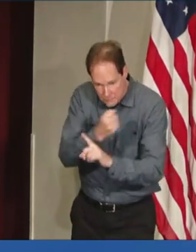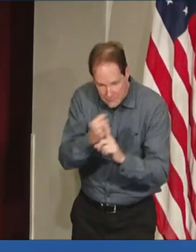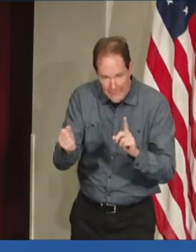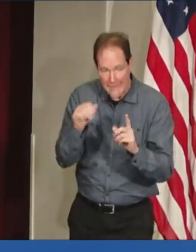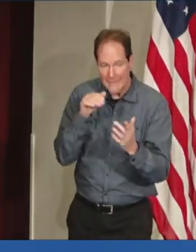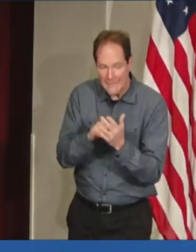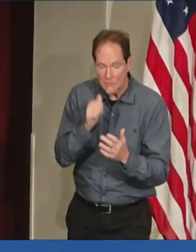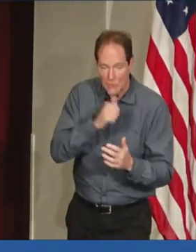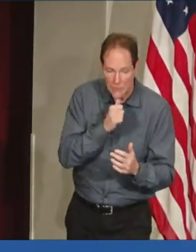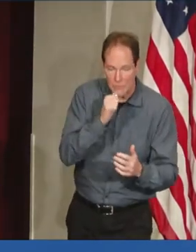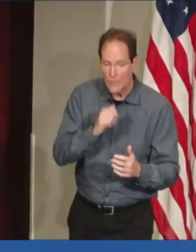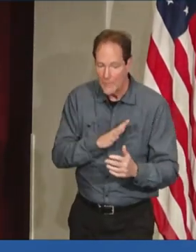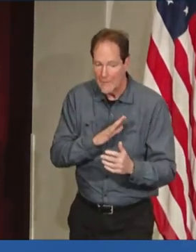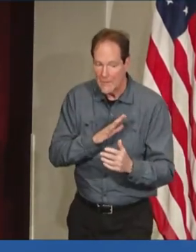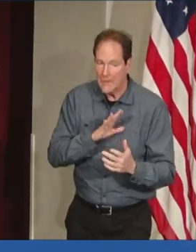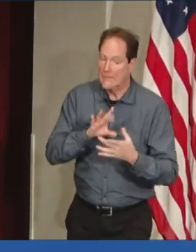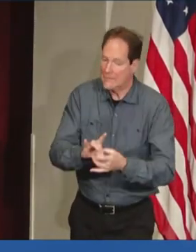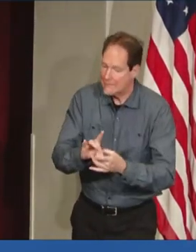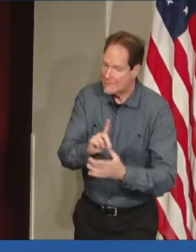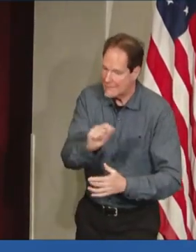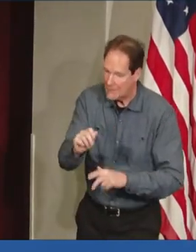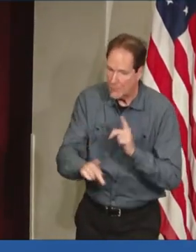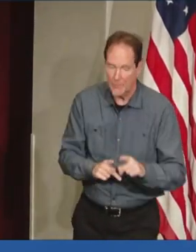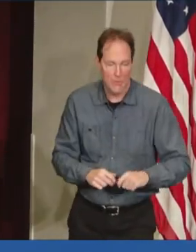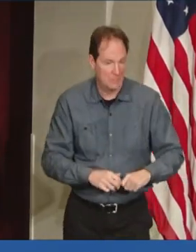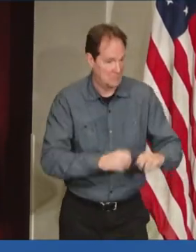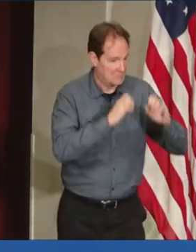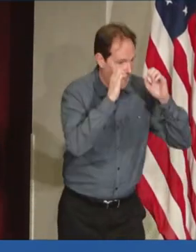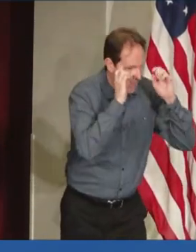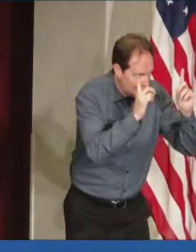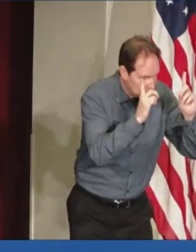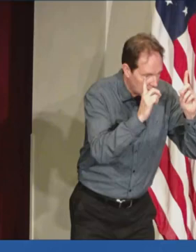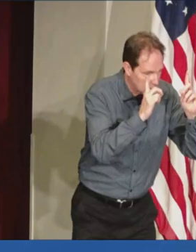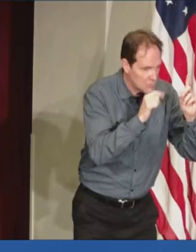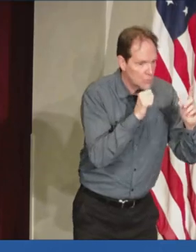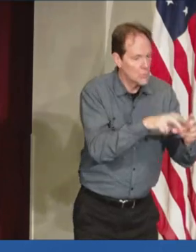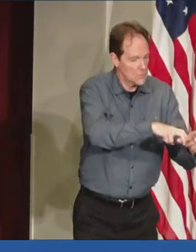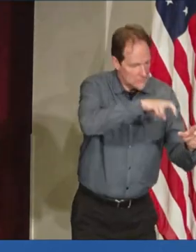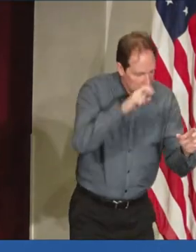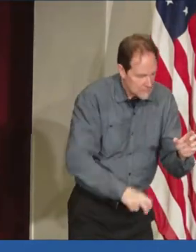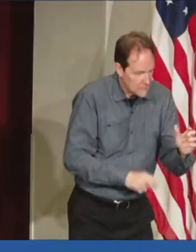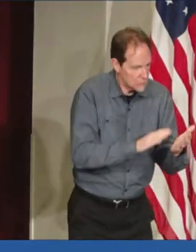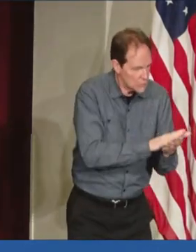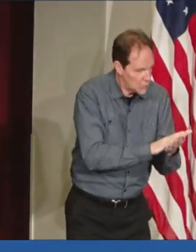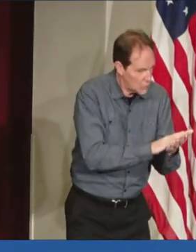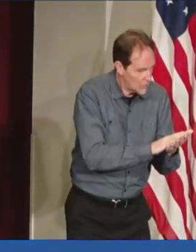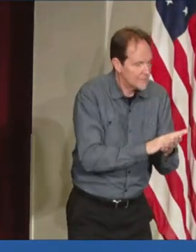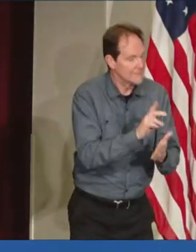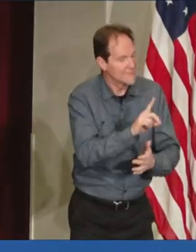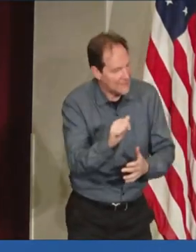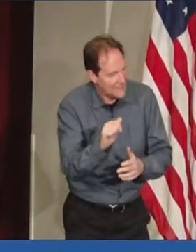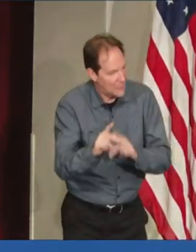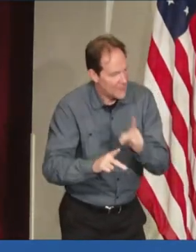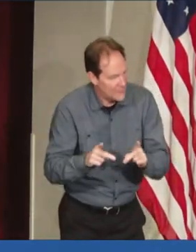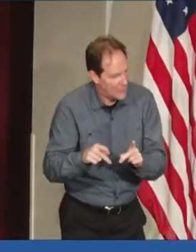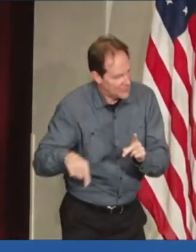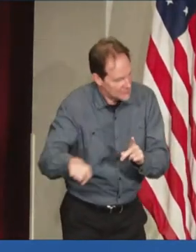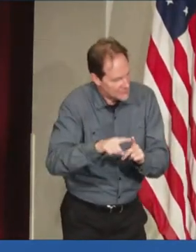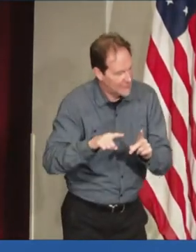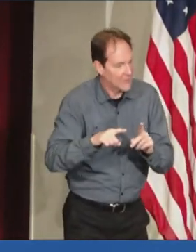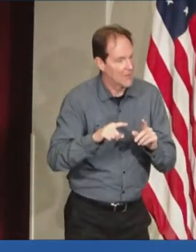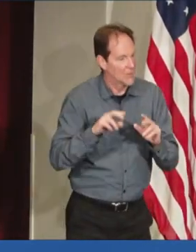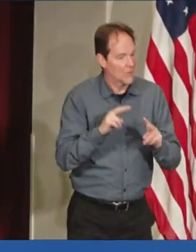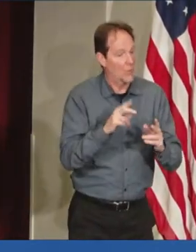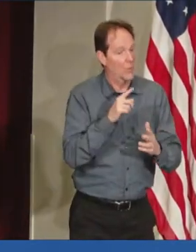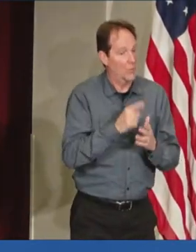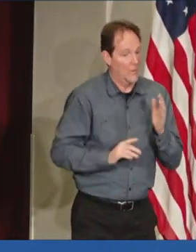people? What do you know about education? Who is dropping out of school? What are teachers getting trained? Just look at it in the context